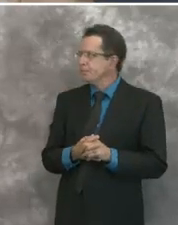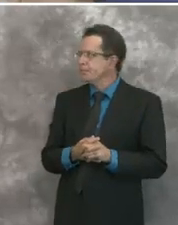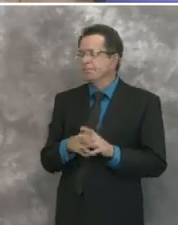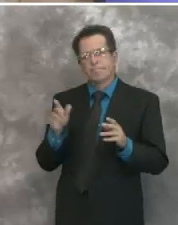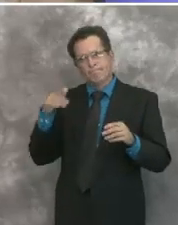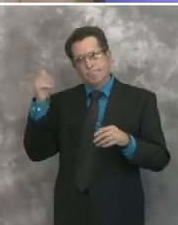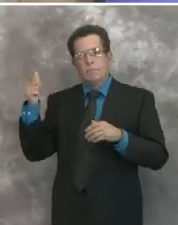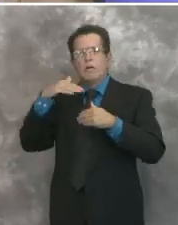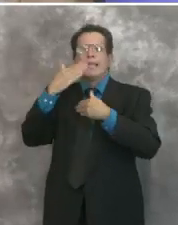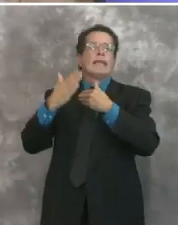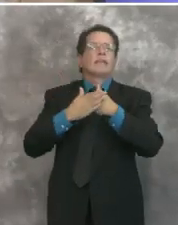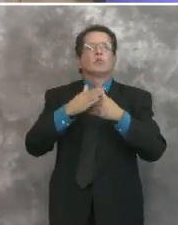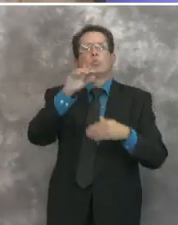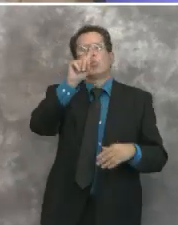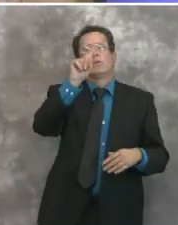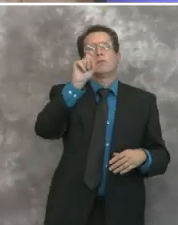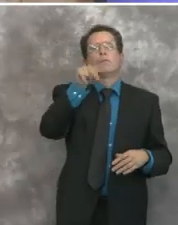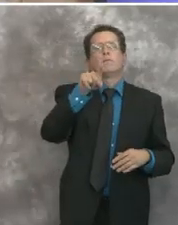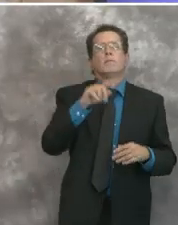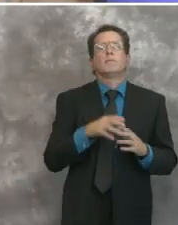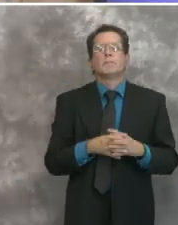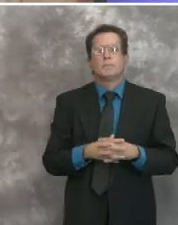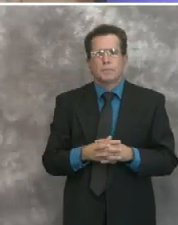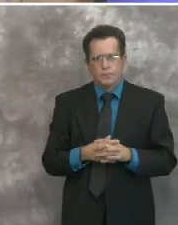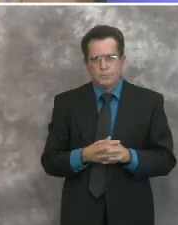Okay, next question.